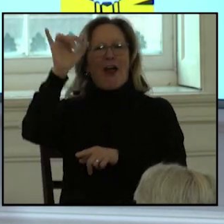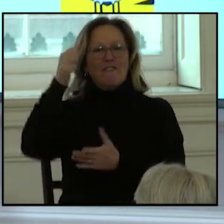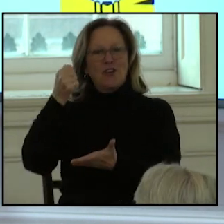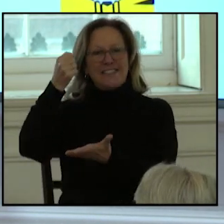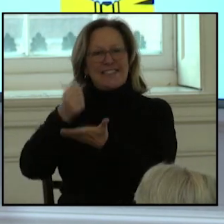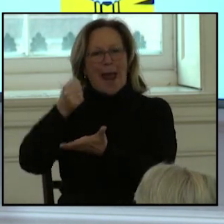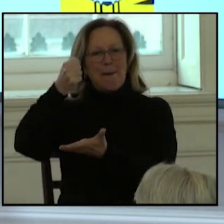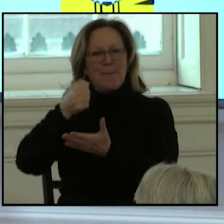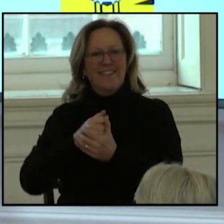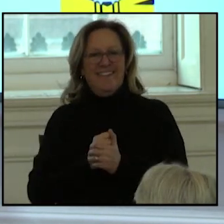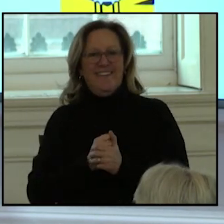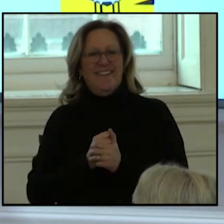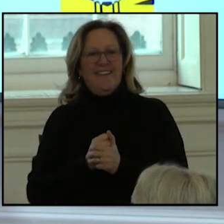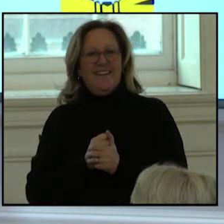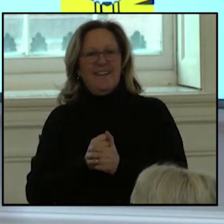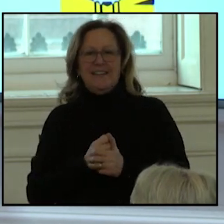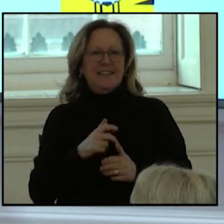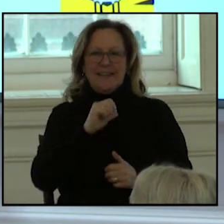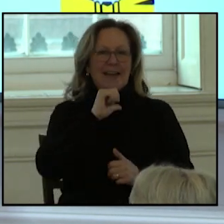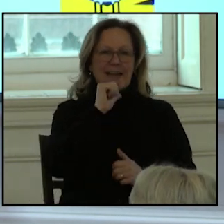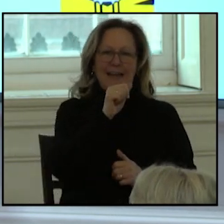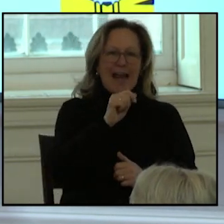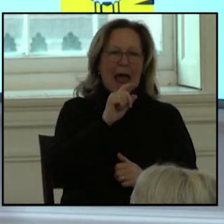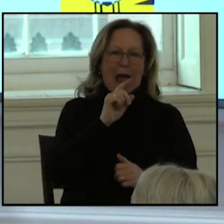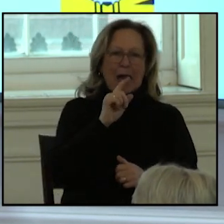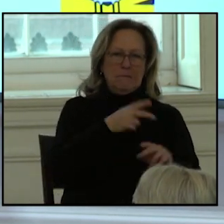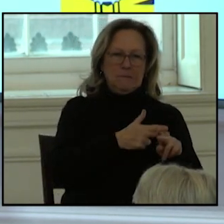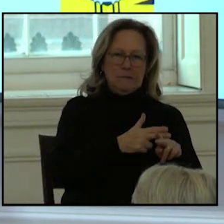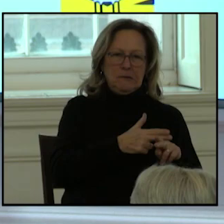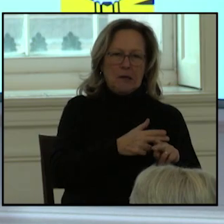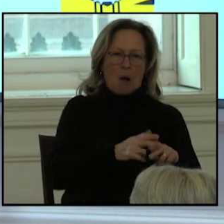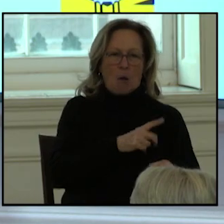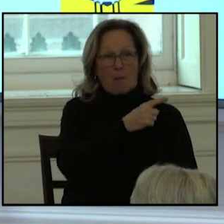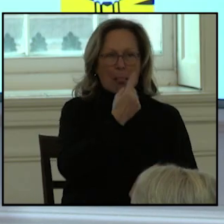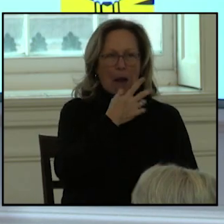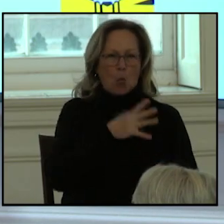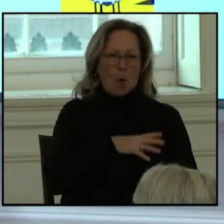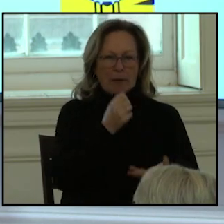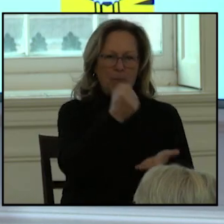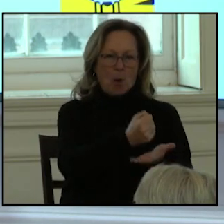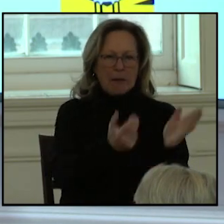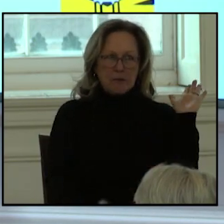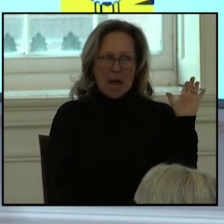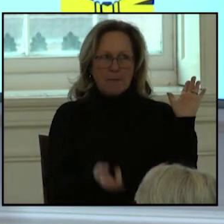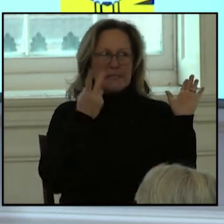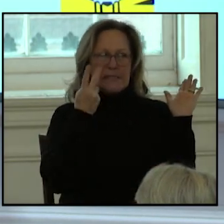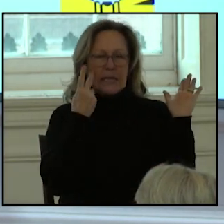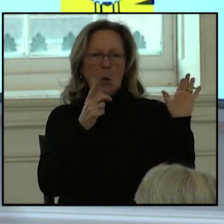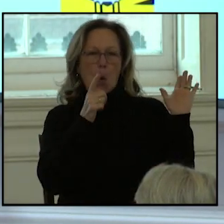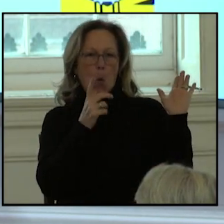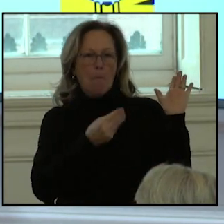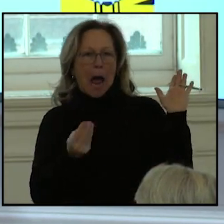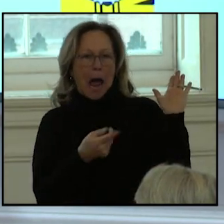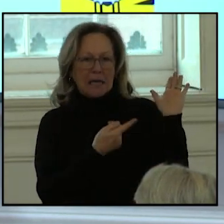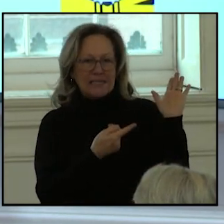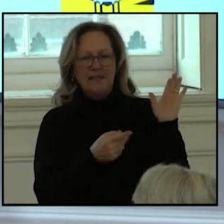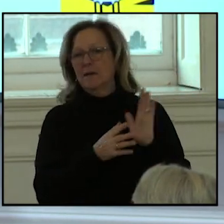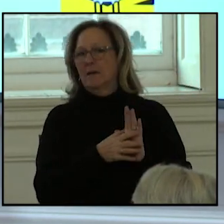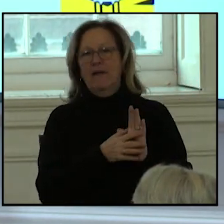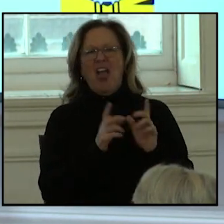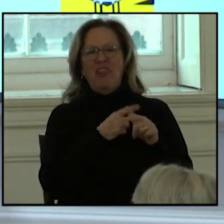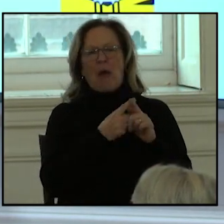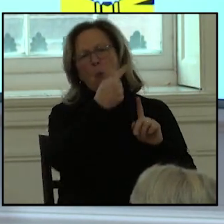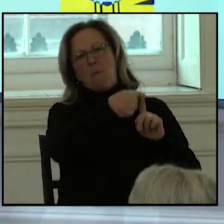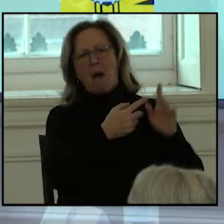it's not just like, we're gonna put a black woman on a stamp and, see how many people buy it in the first month and then we're gonna take it